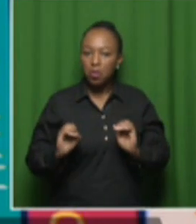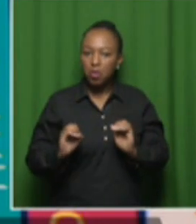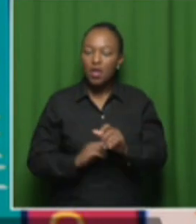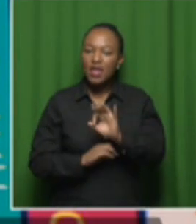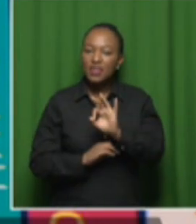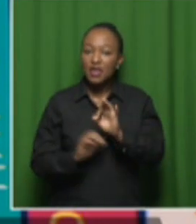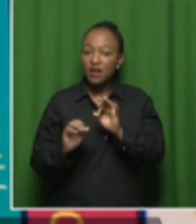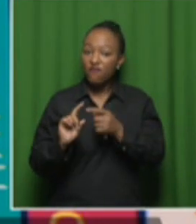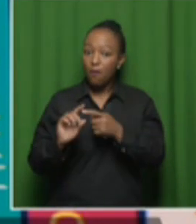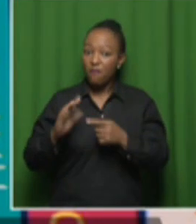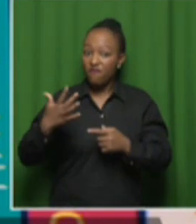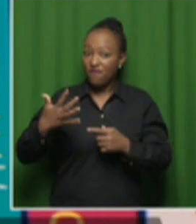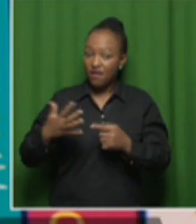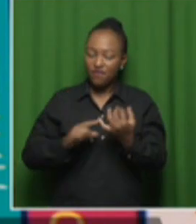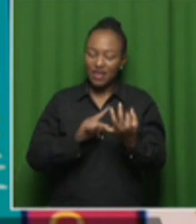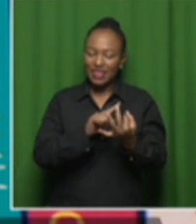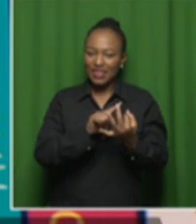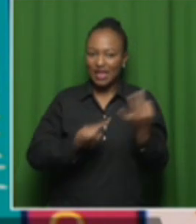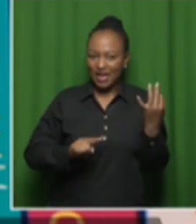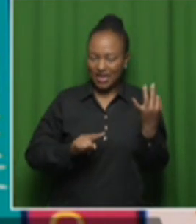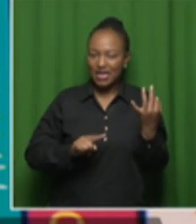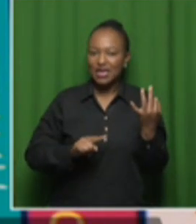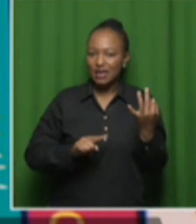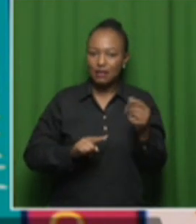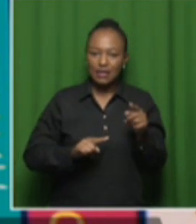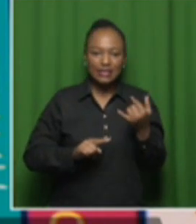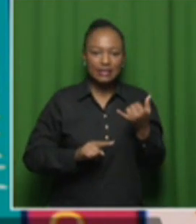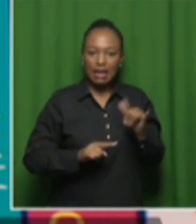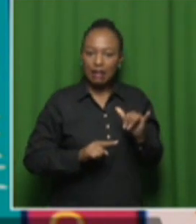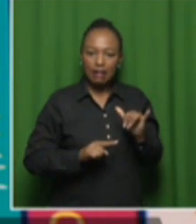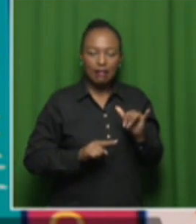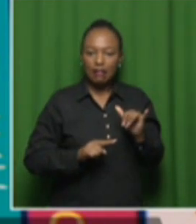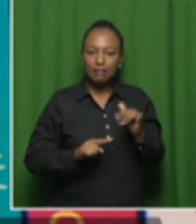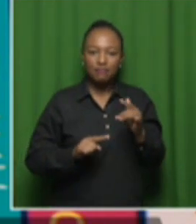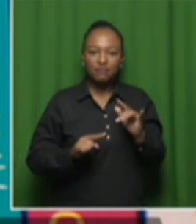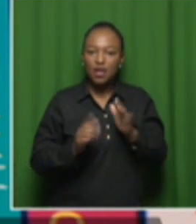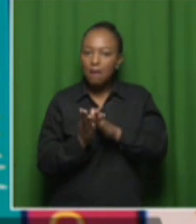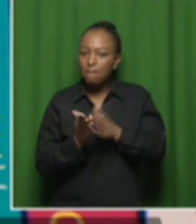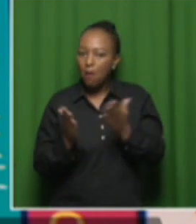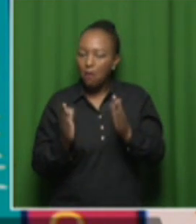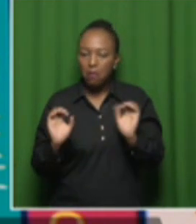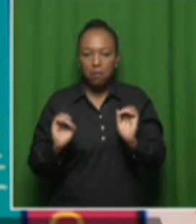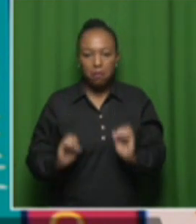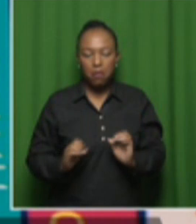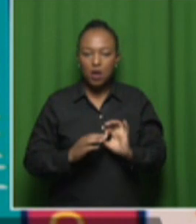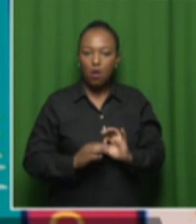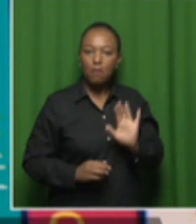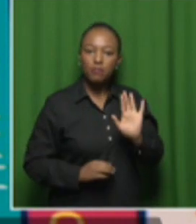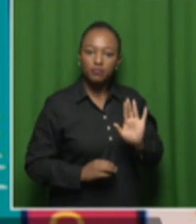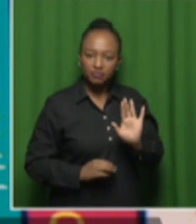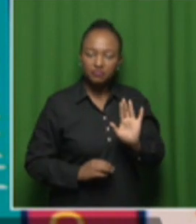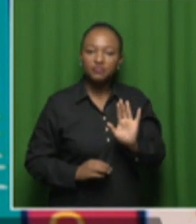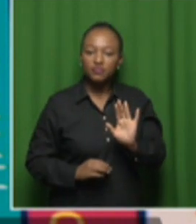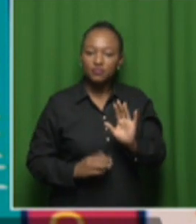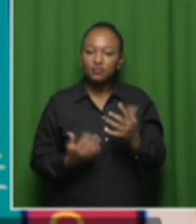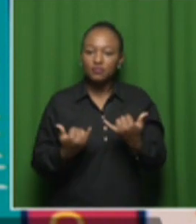5 people, that's 63%, still do not have any fiction or non-fiction books at home. Well, let's